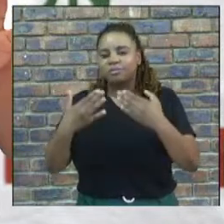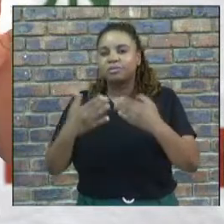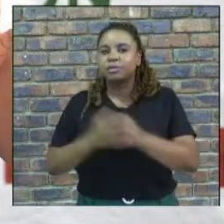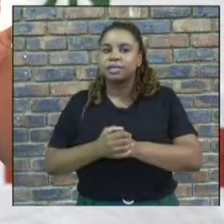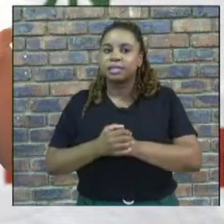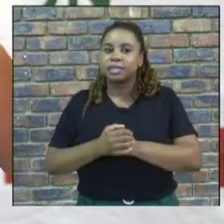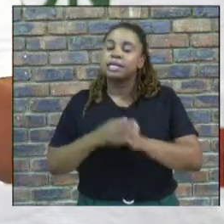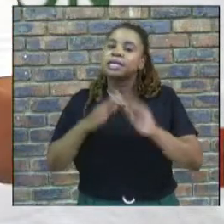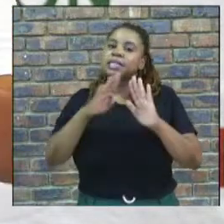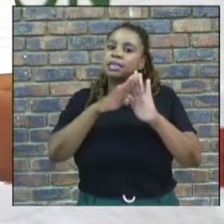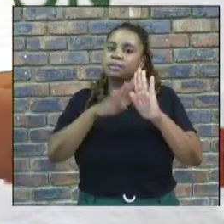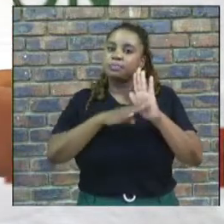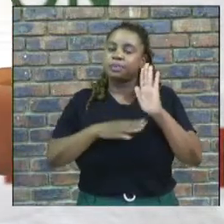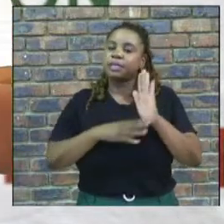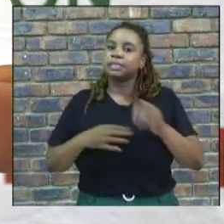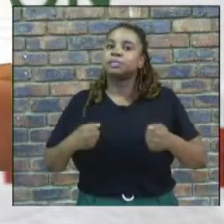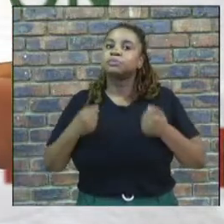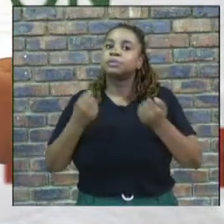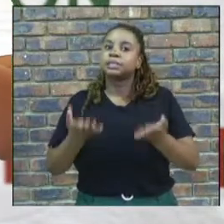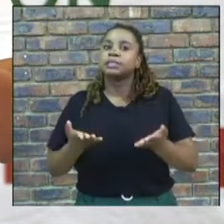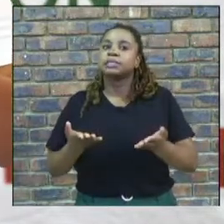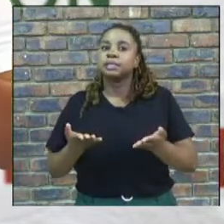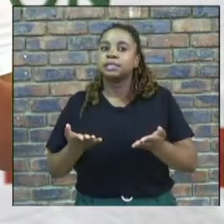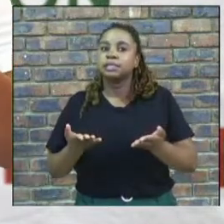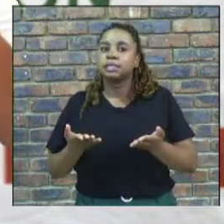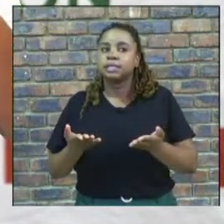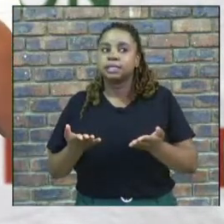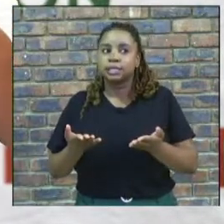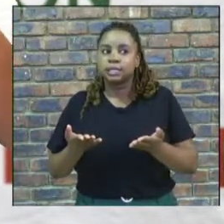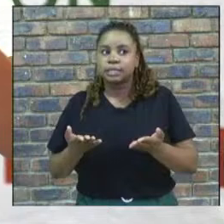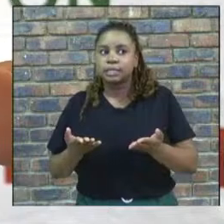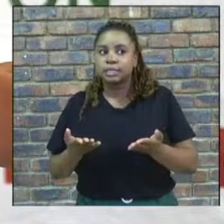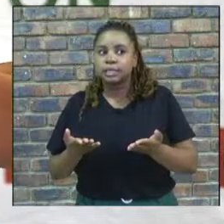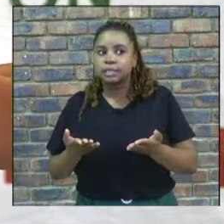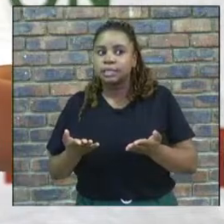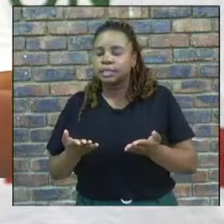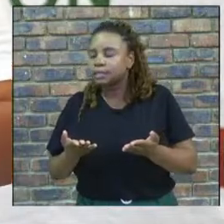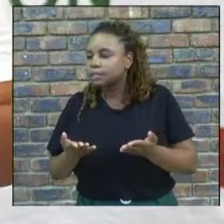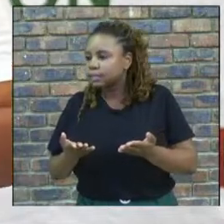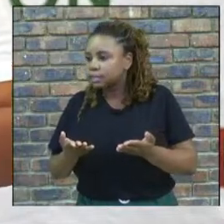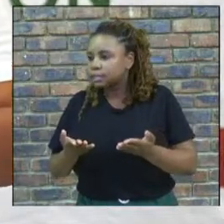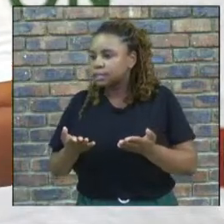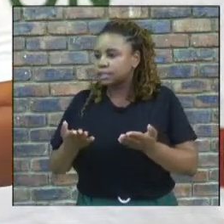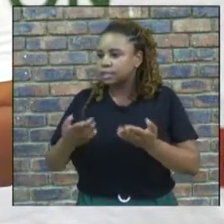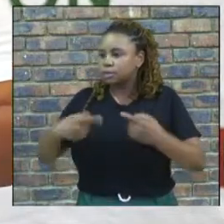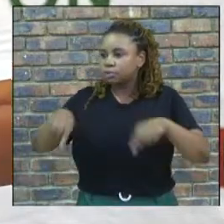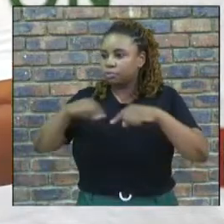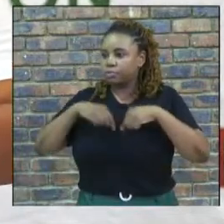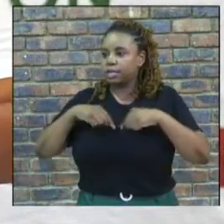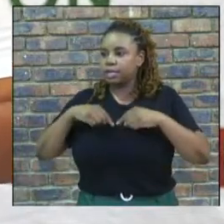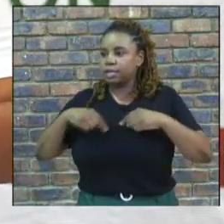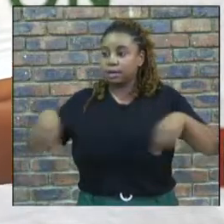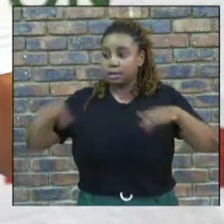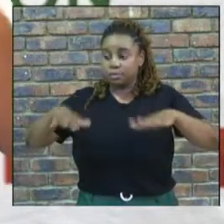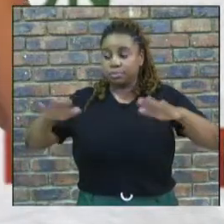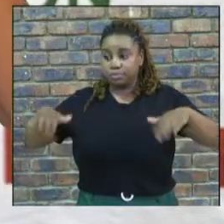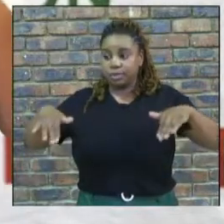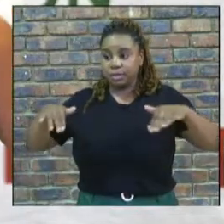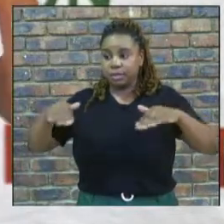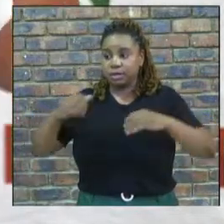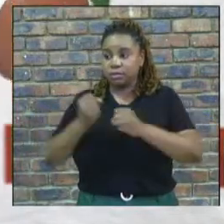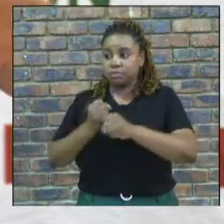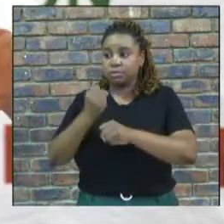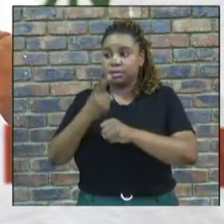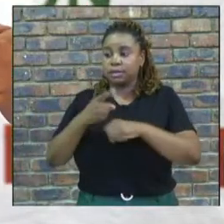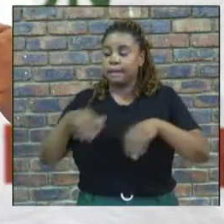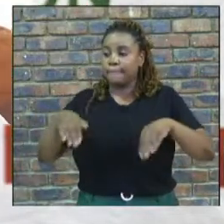is presented to us. Re tlisitse mo lona re le maloko a parlamente ya ko Gauteng. Hore re utlwe